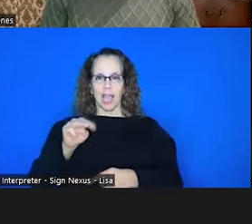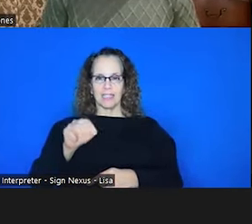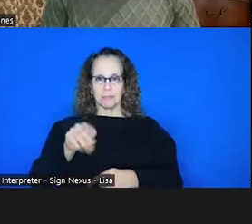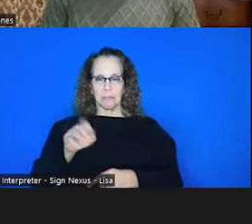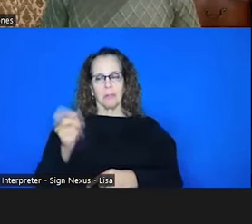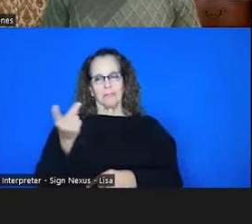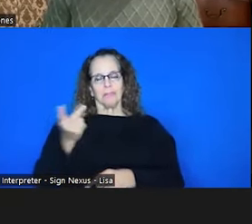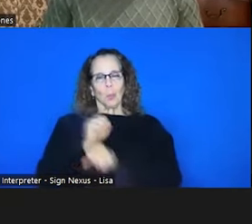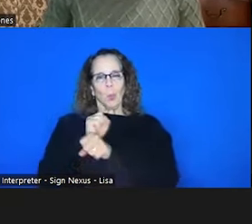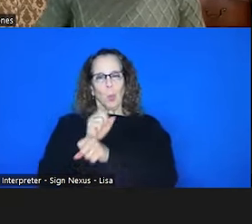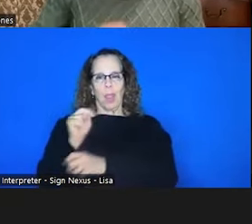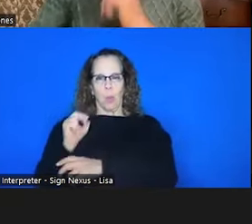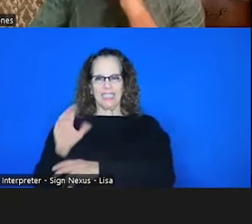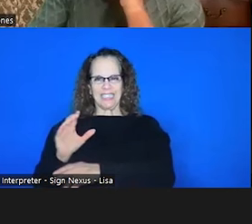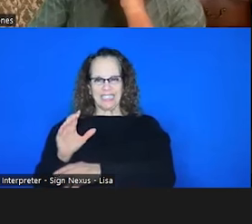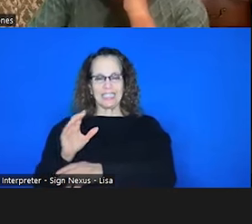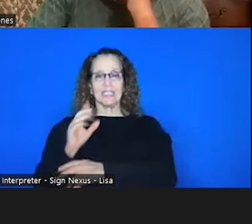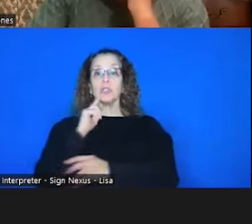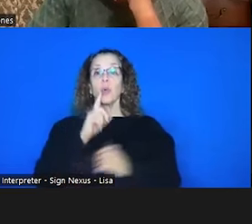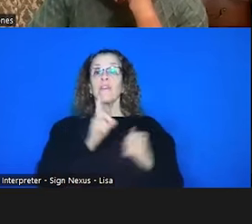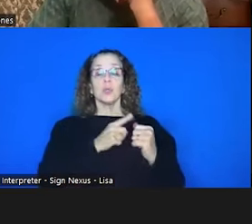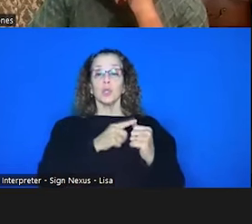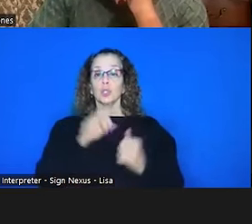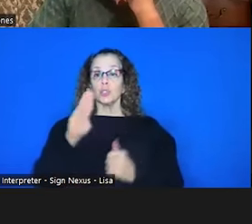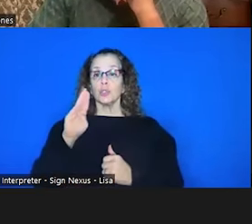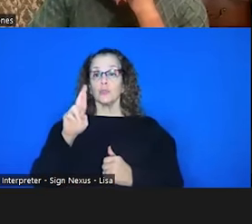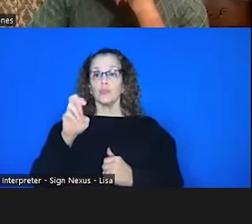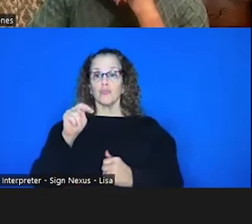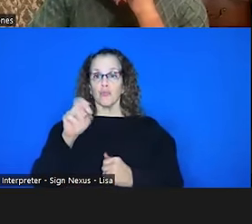doing. So Brent, why don't we hear from you first?